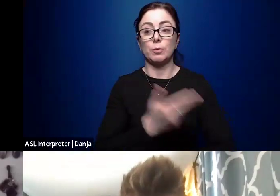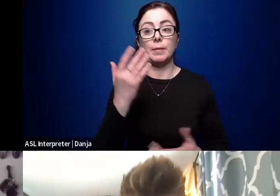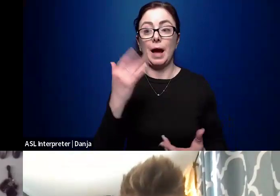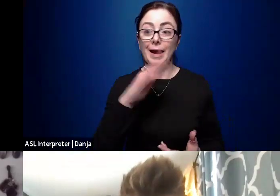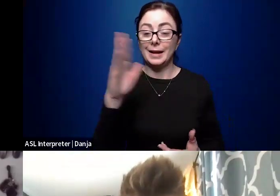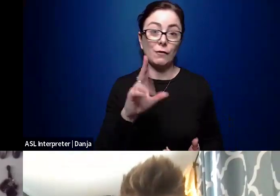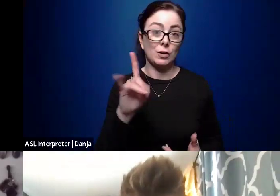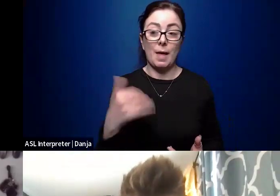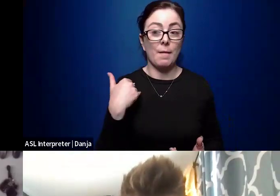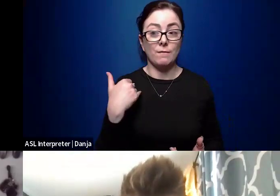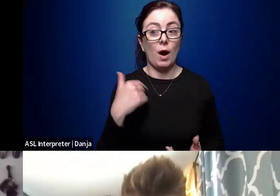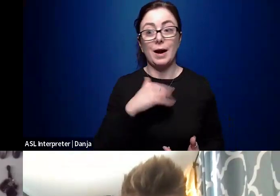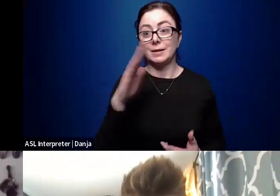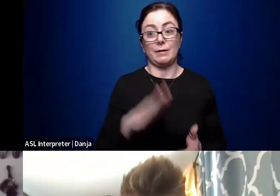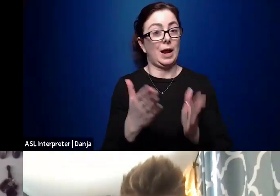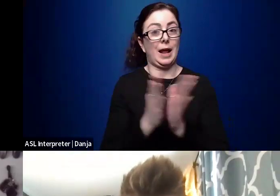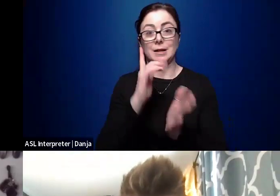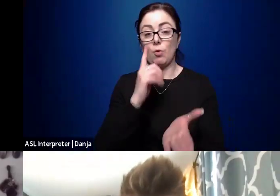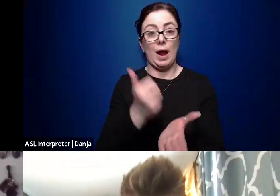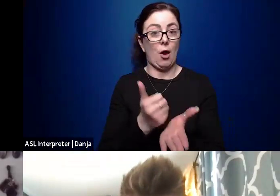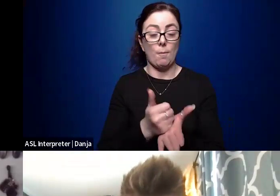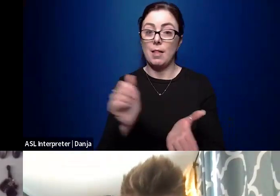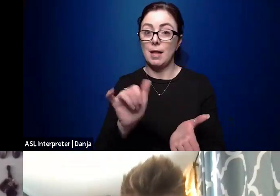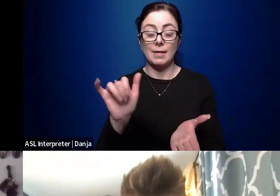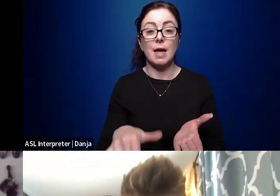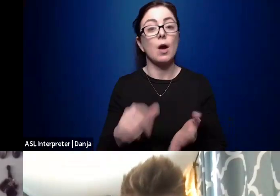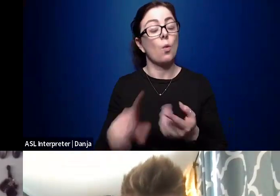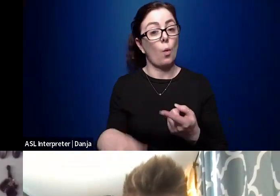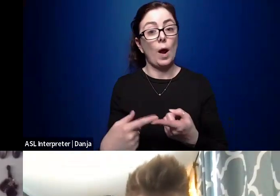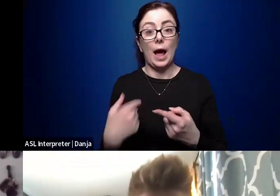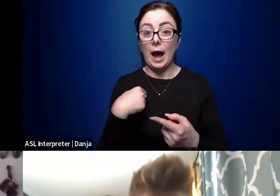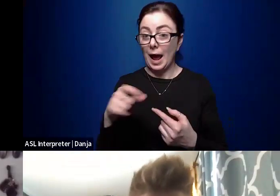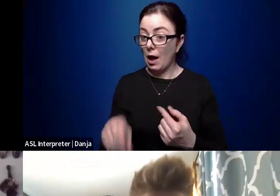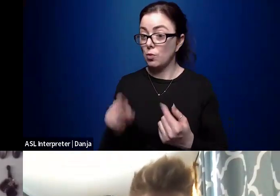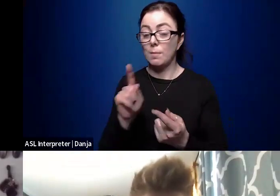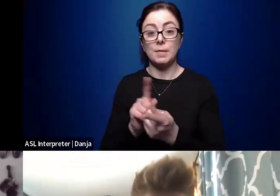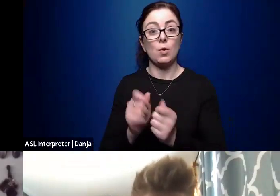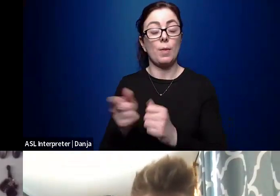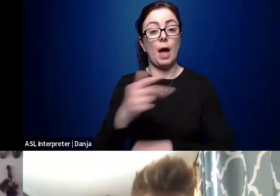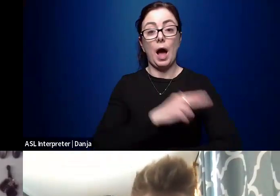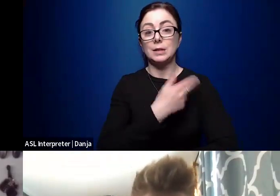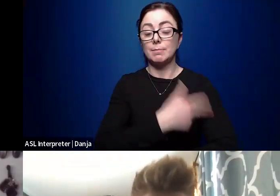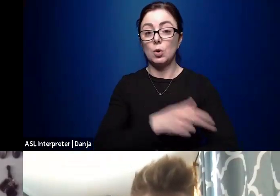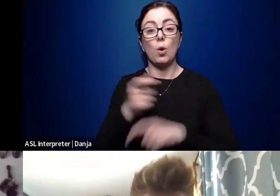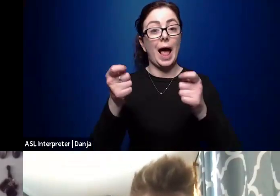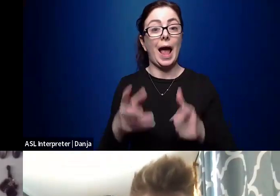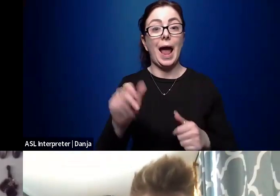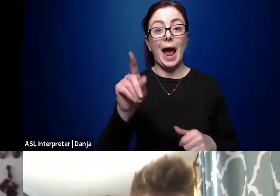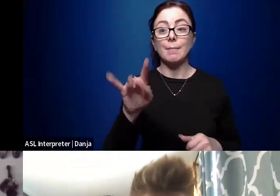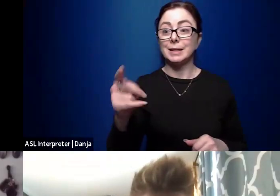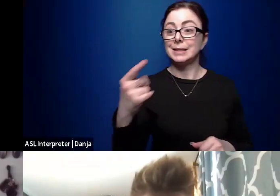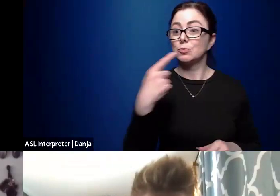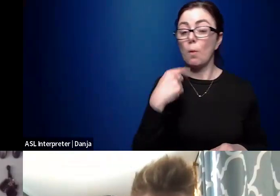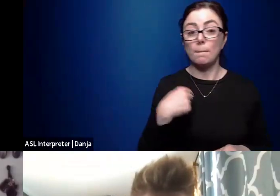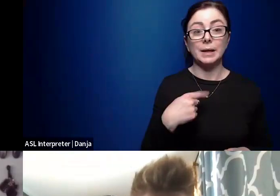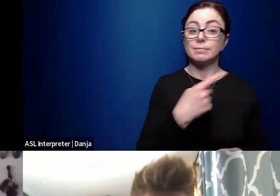that ever. I've never asked for help in any capacity like that. And when I had to meet with the hospital admin and they told me, talk to your legislators because